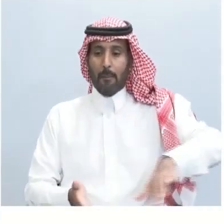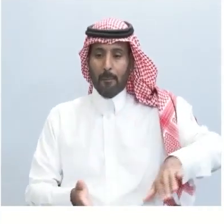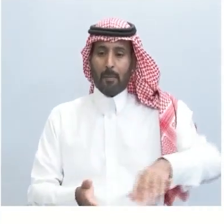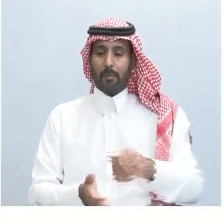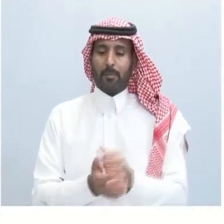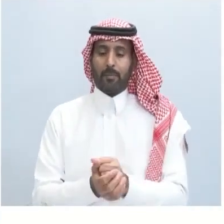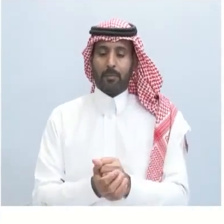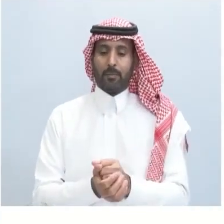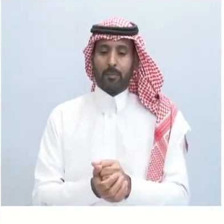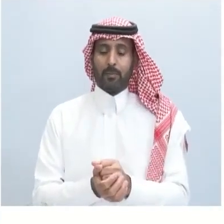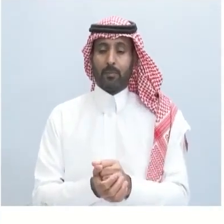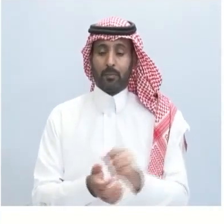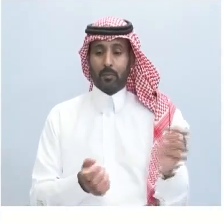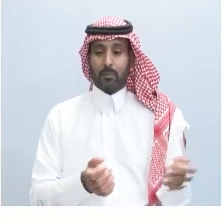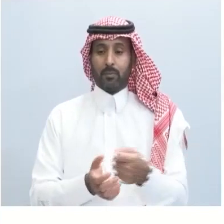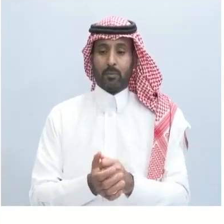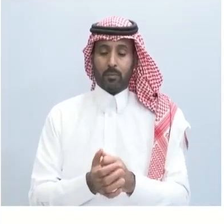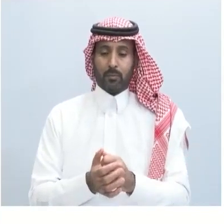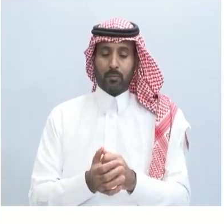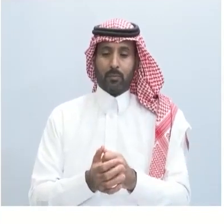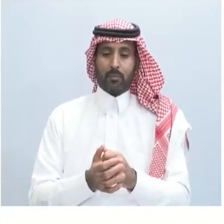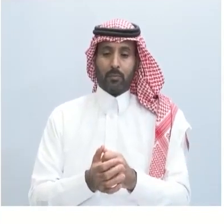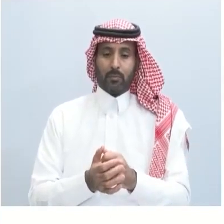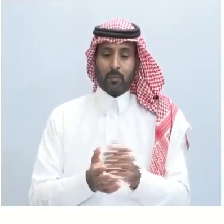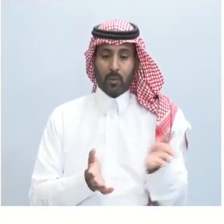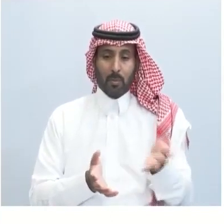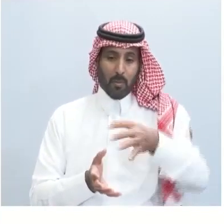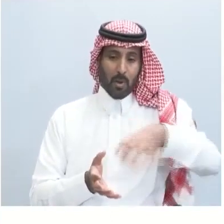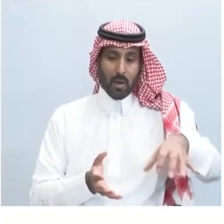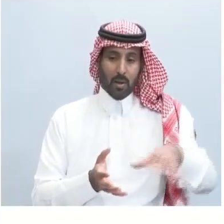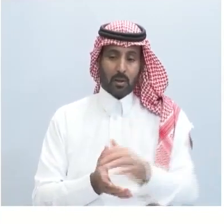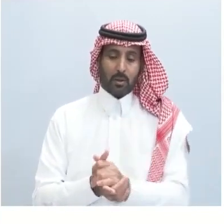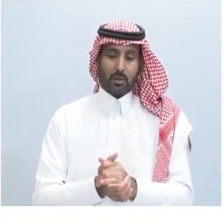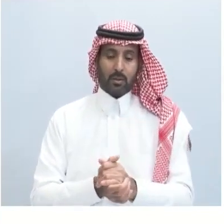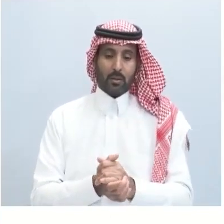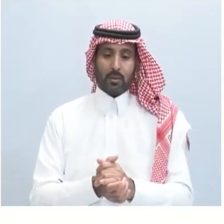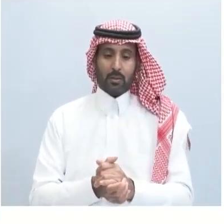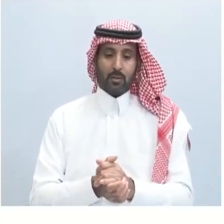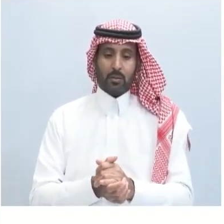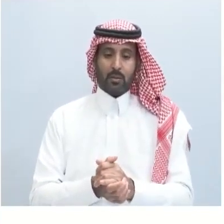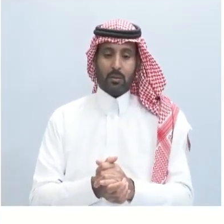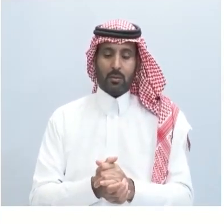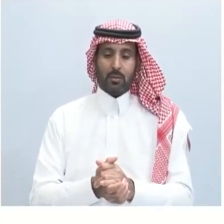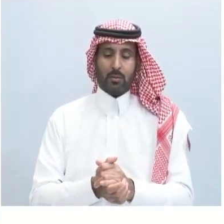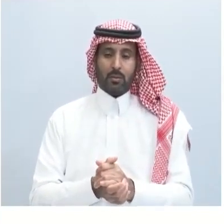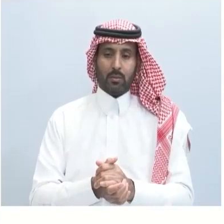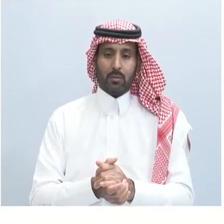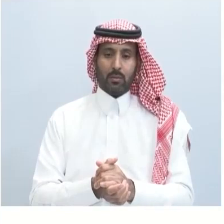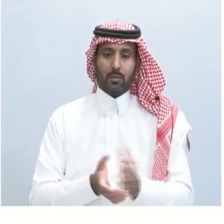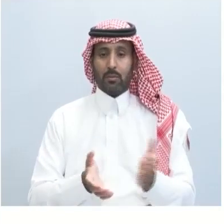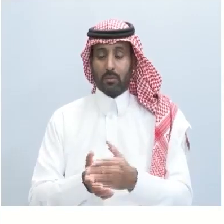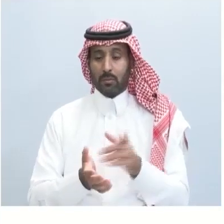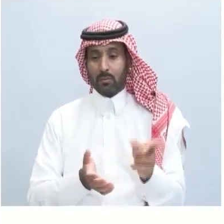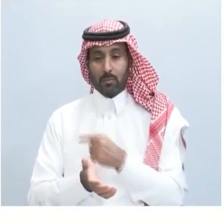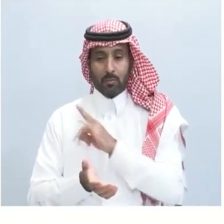bodies, but neither kicked or pushed by hand. So you can use a stick or any part of your body,